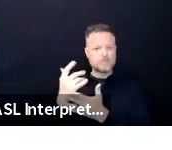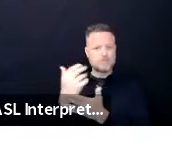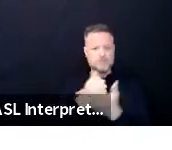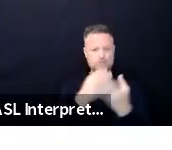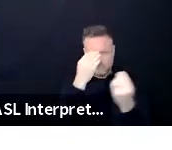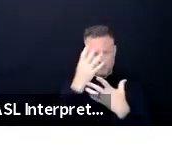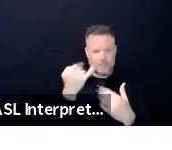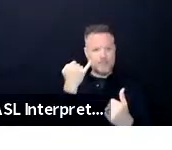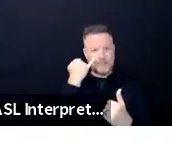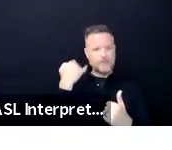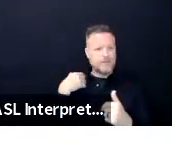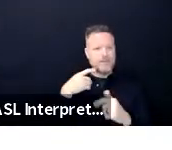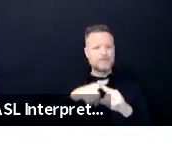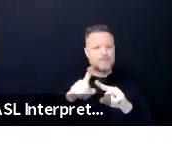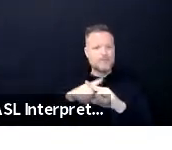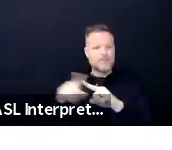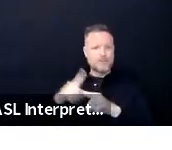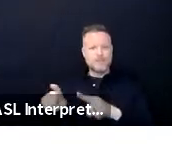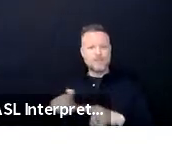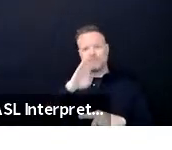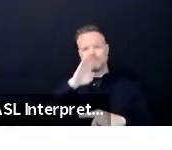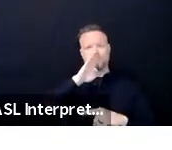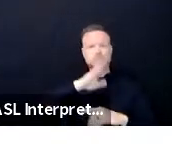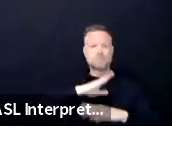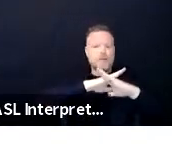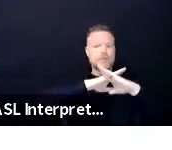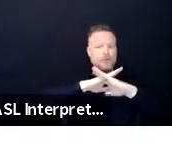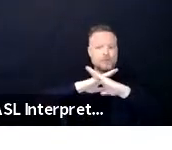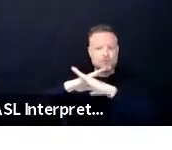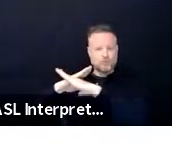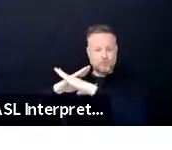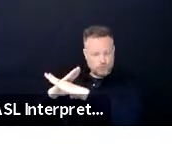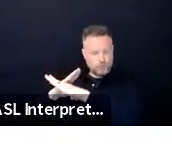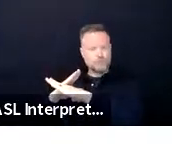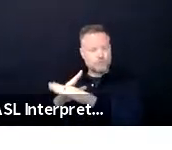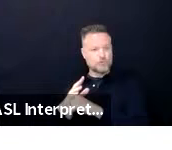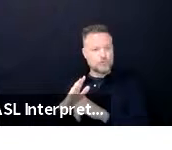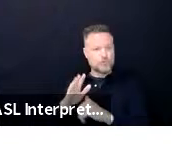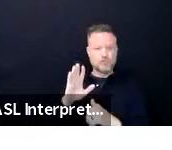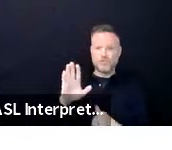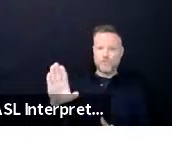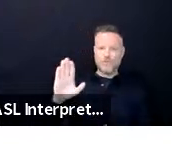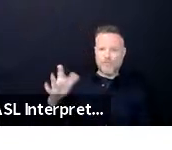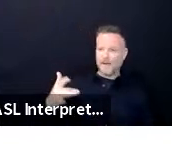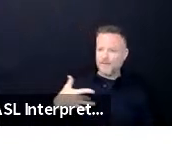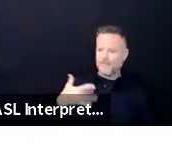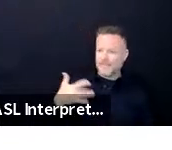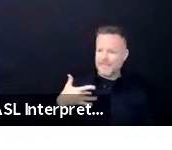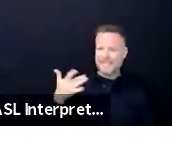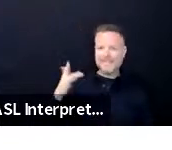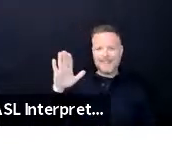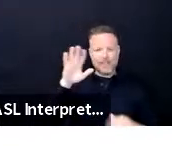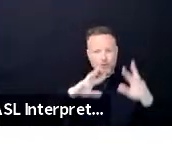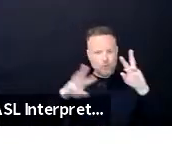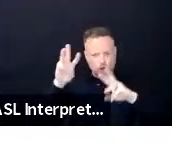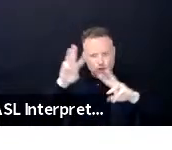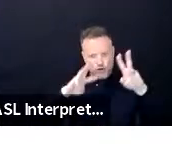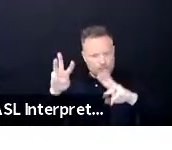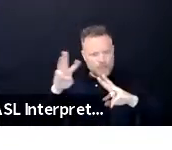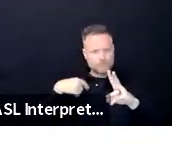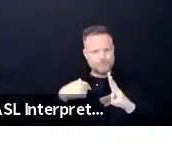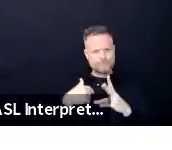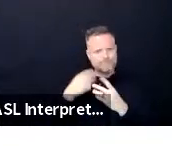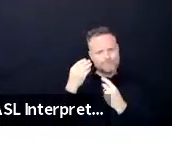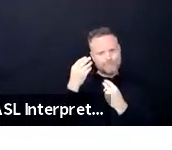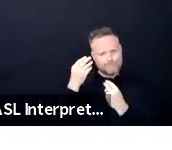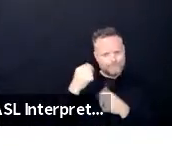have several barriers, and we are taking their feelings and their worries into consideration to ensure